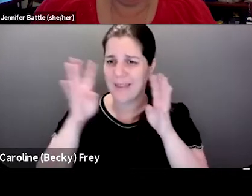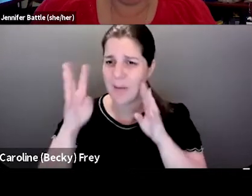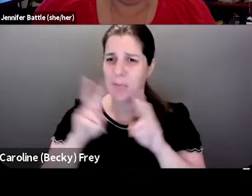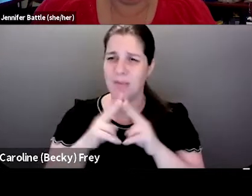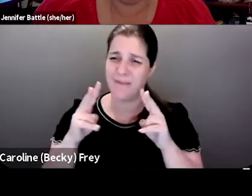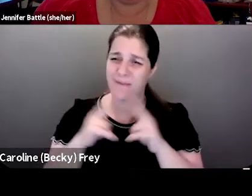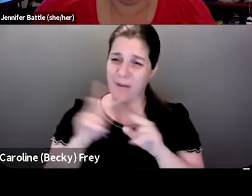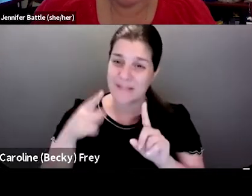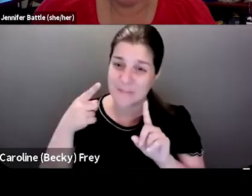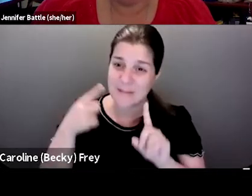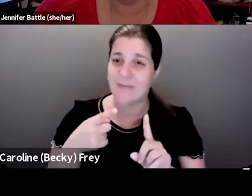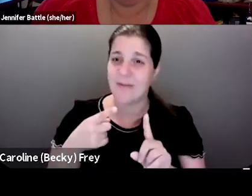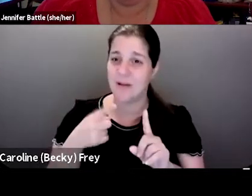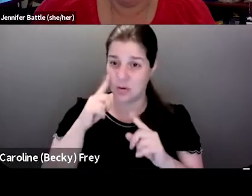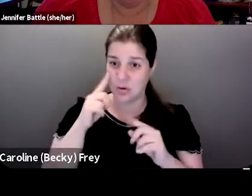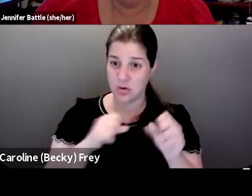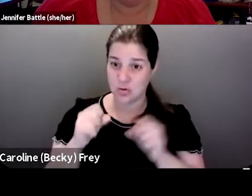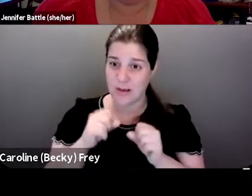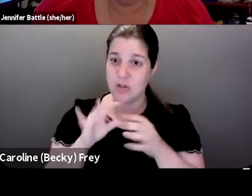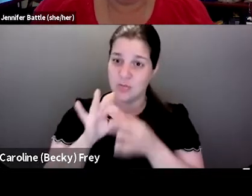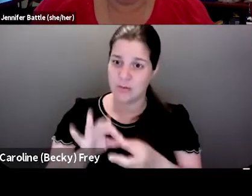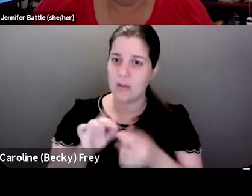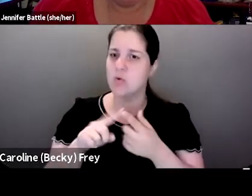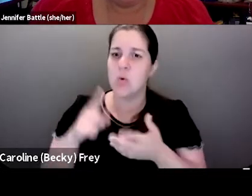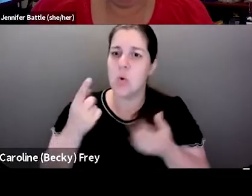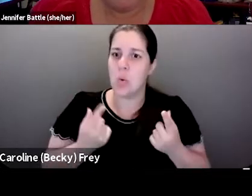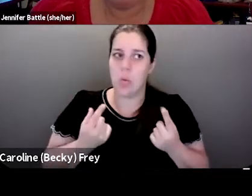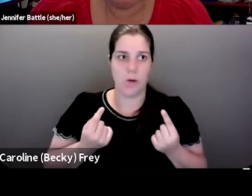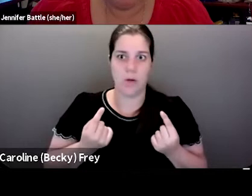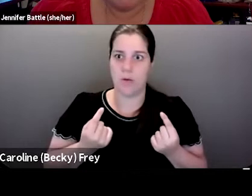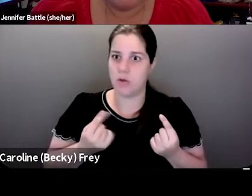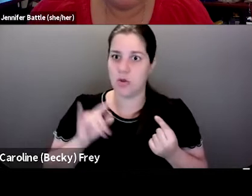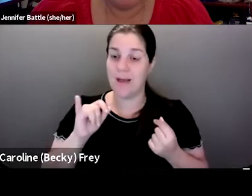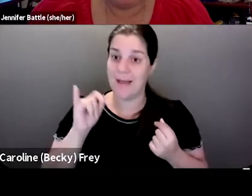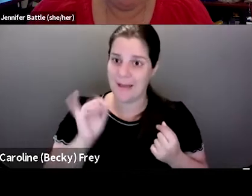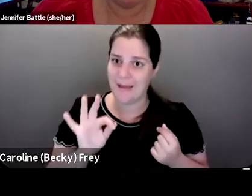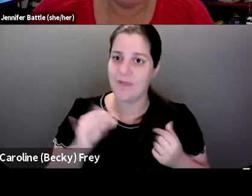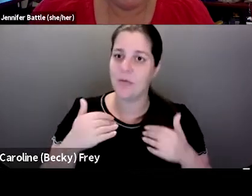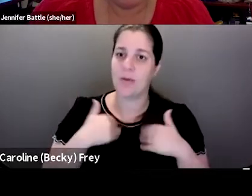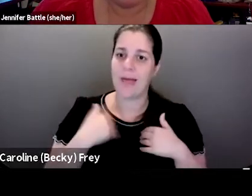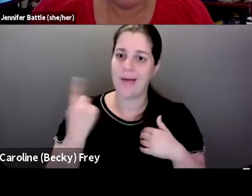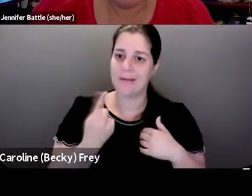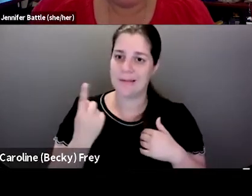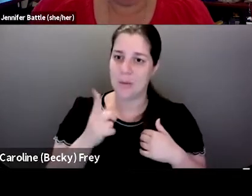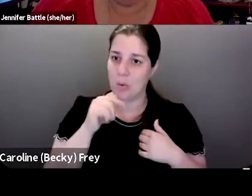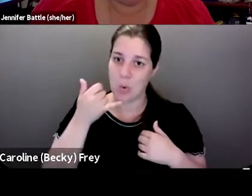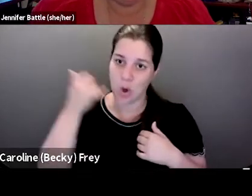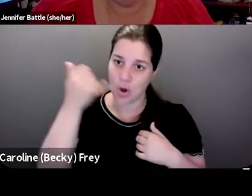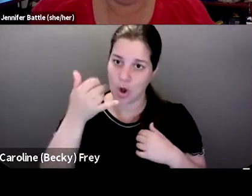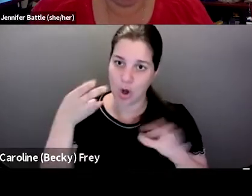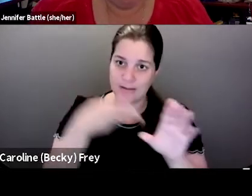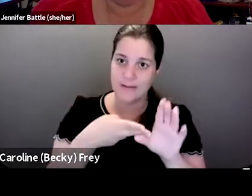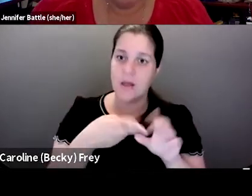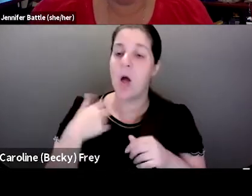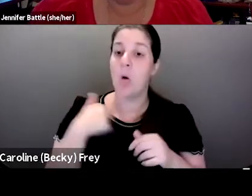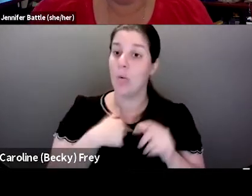specific strategies around what are we going to do if we have somebody who calls in and we're able to